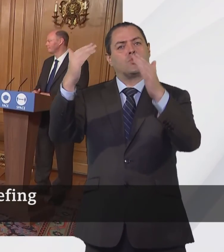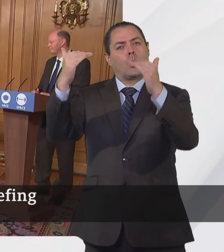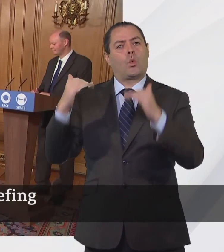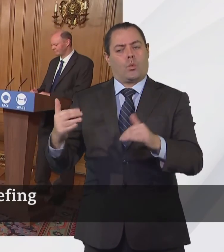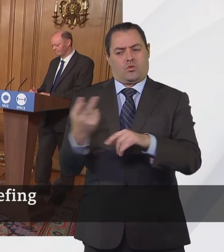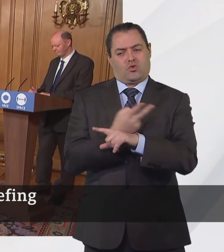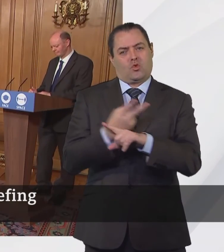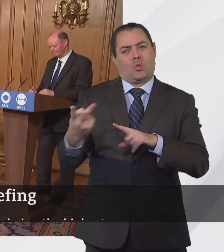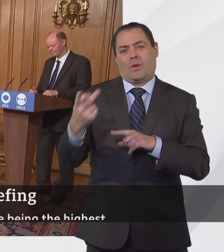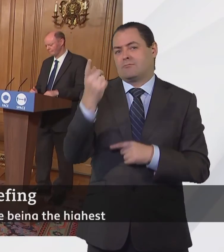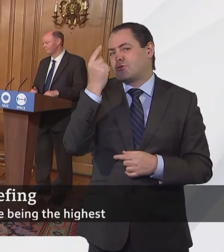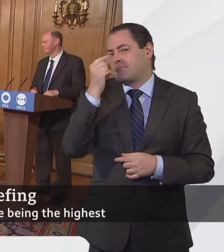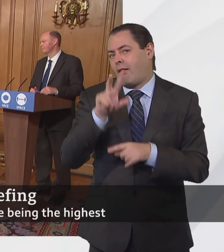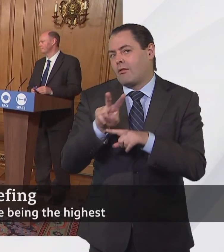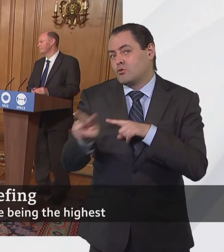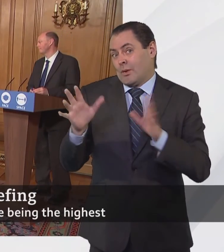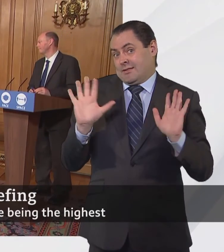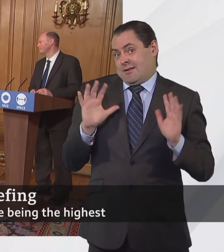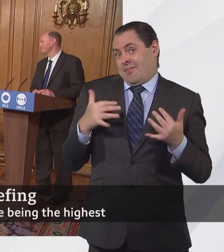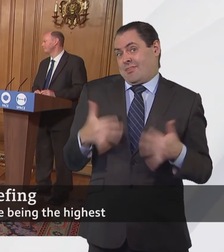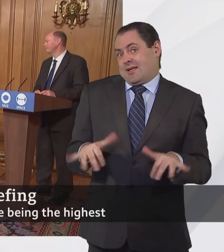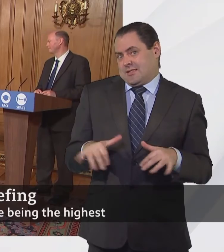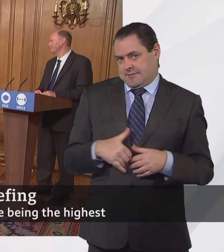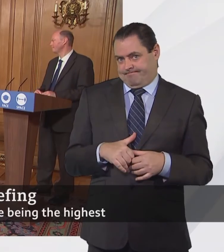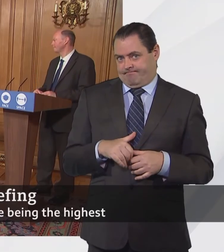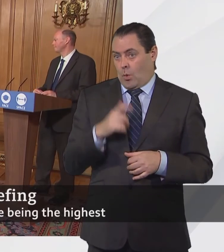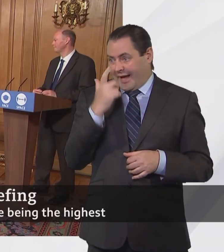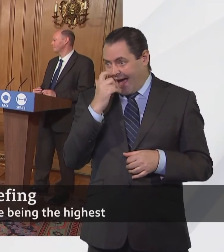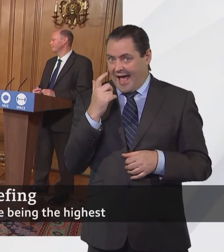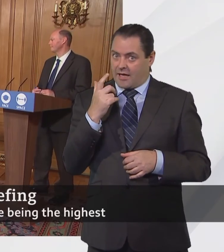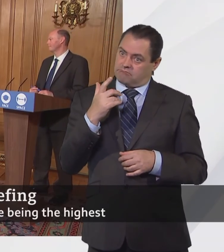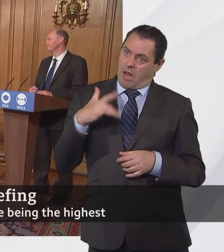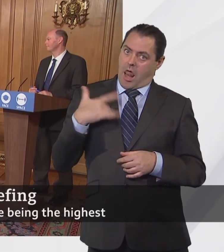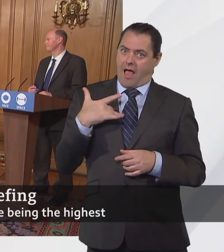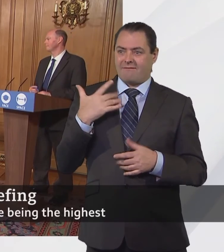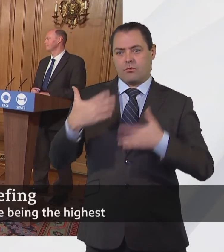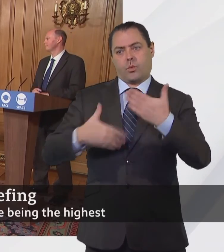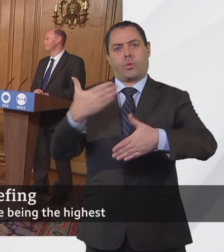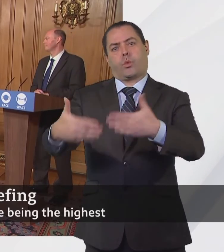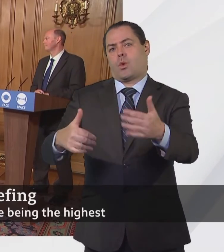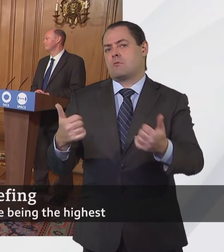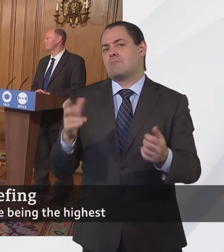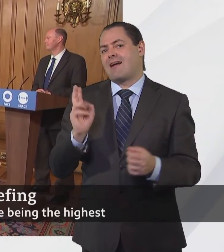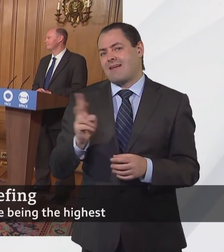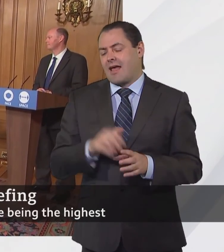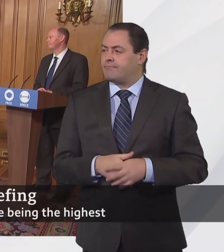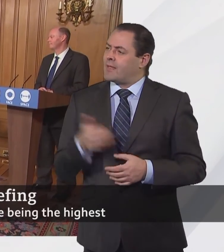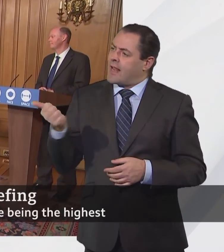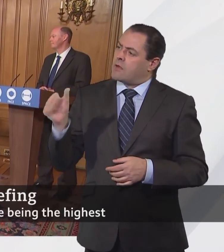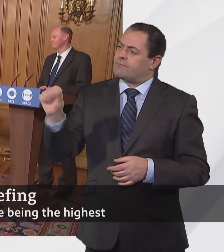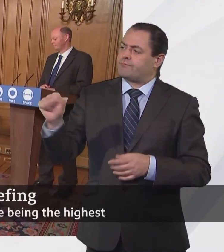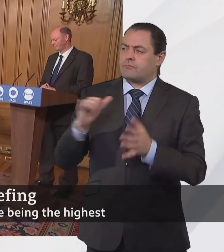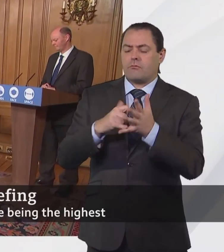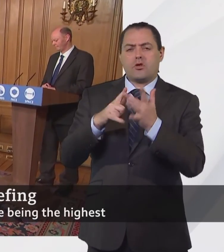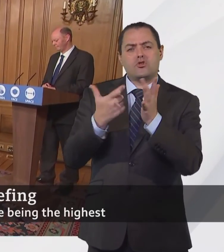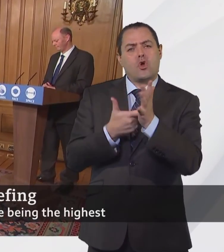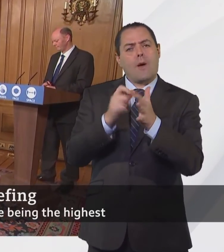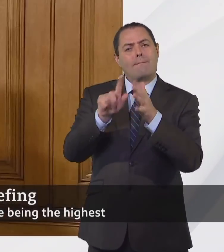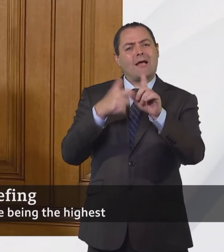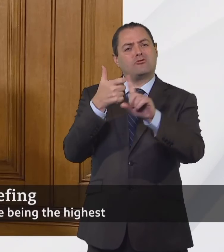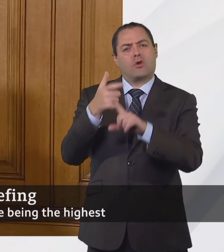Patrick to go through some of the slides, and we'll go to Chris. Thank you very much, Prime Minister. This is the first slide showing